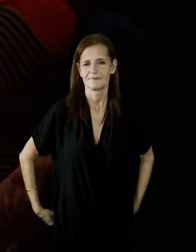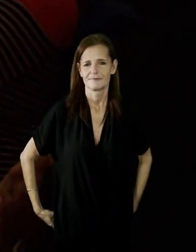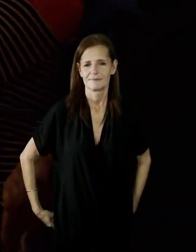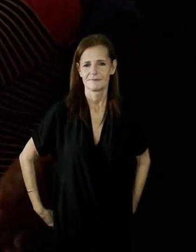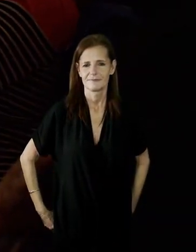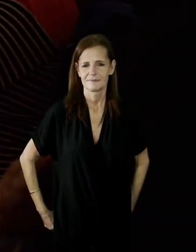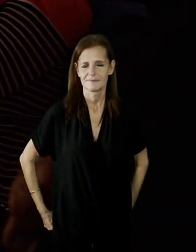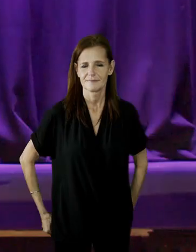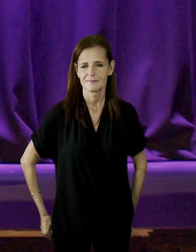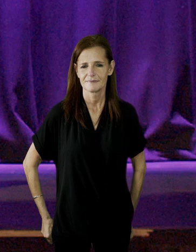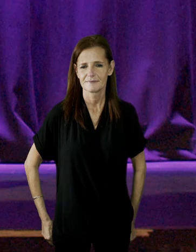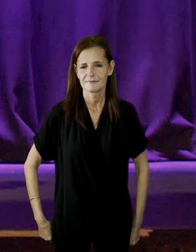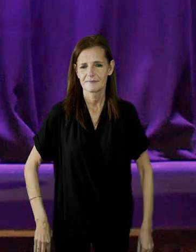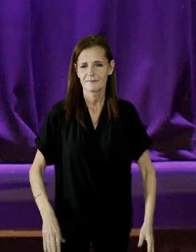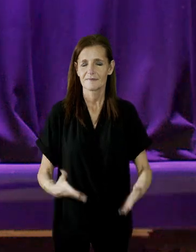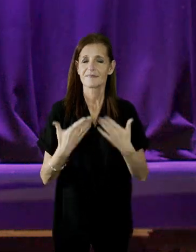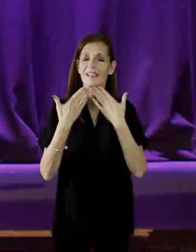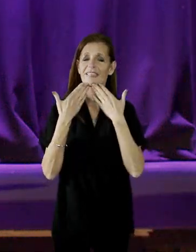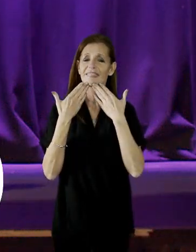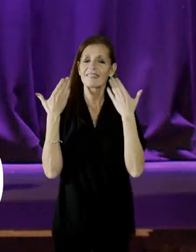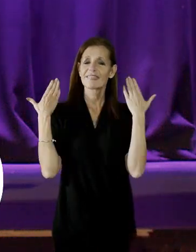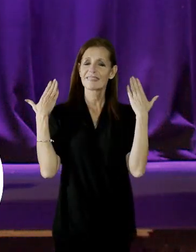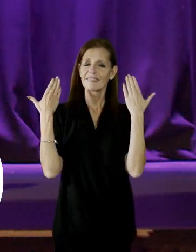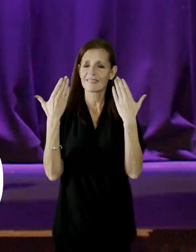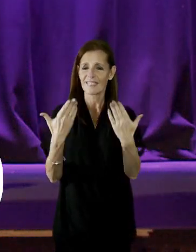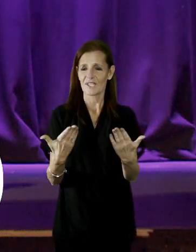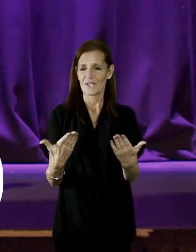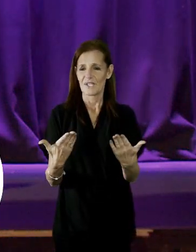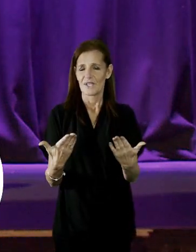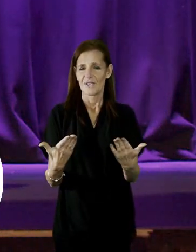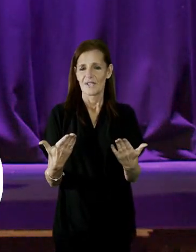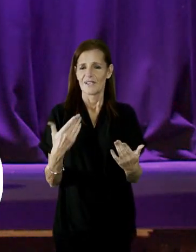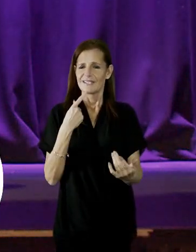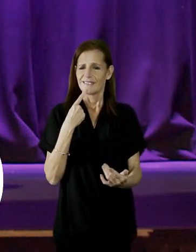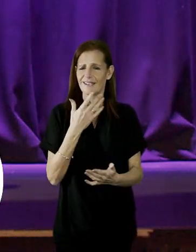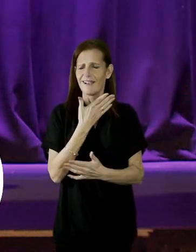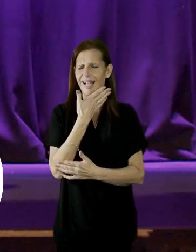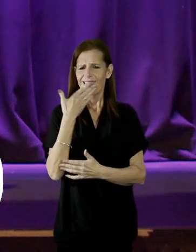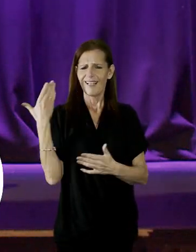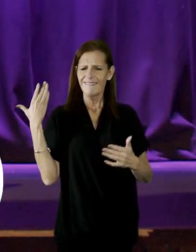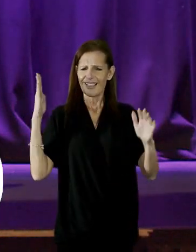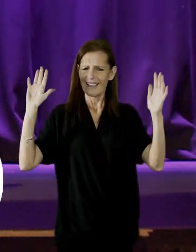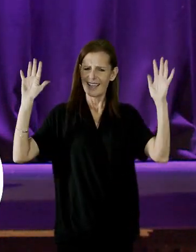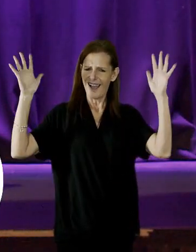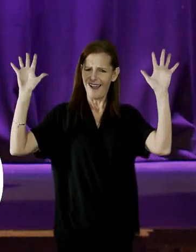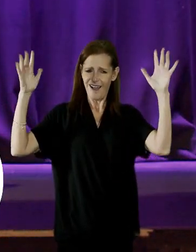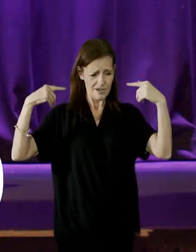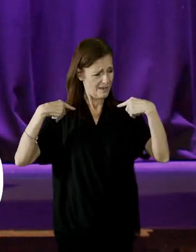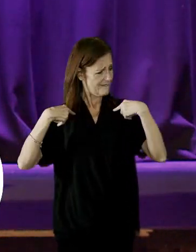Thanks, guys. And can I just say, it's lovely to have a round of applause that isn't for me being brave.